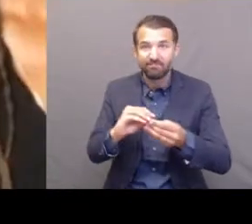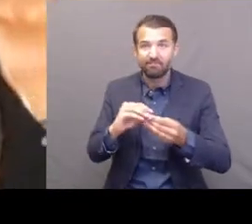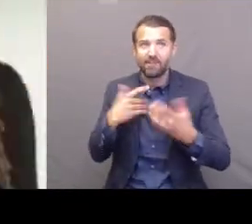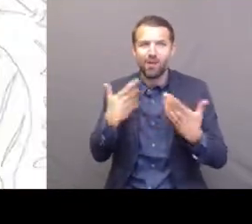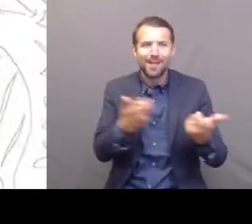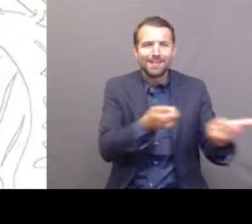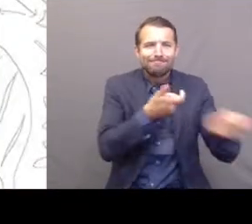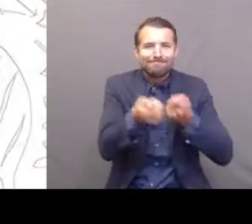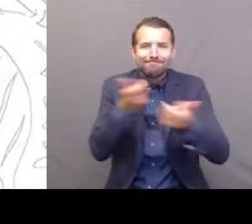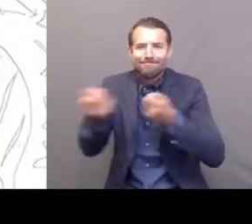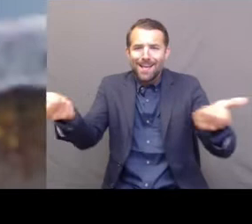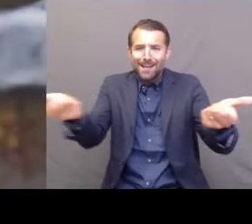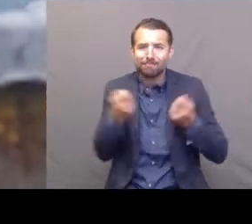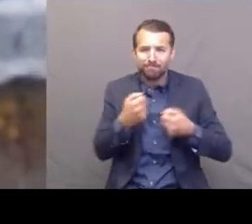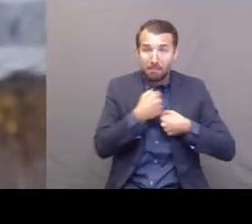the time.